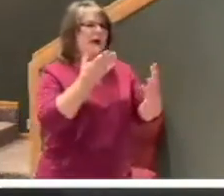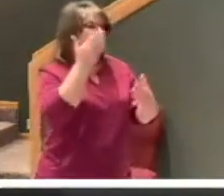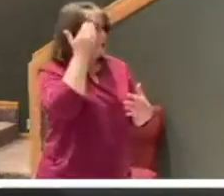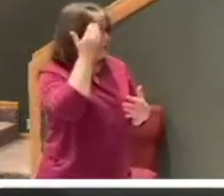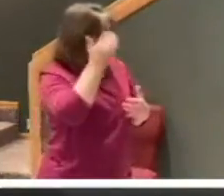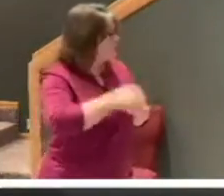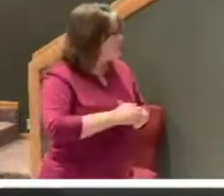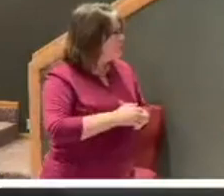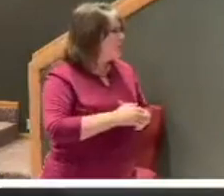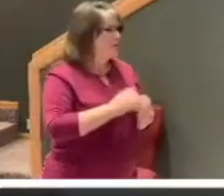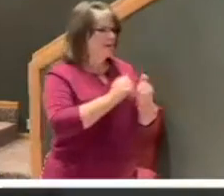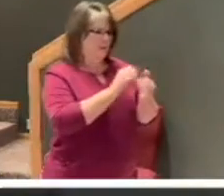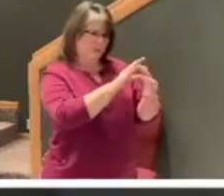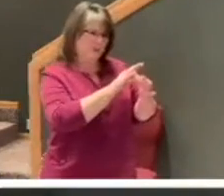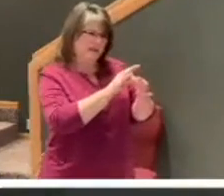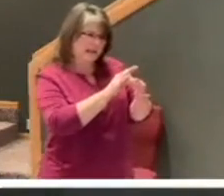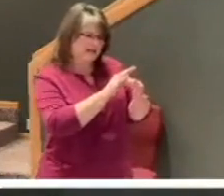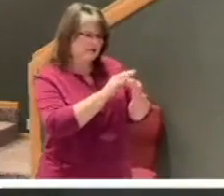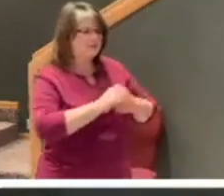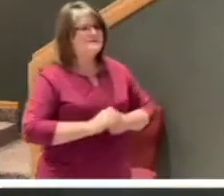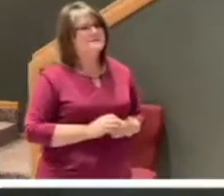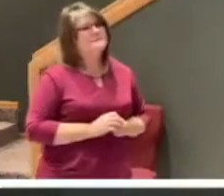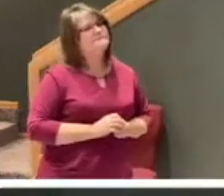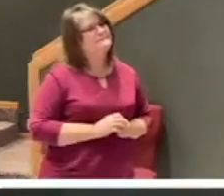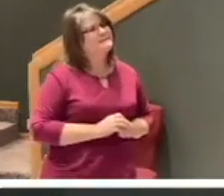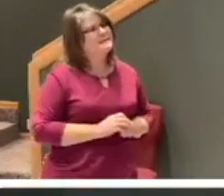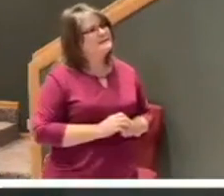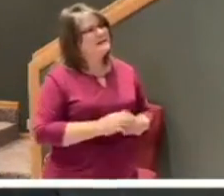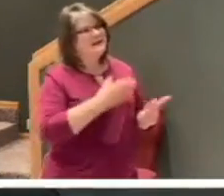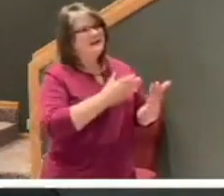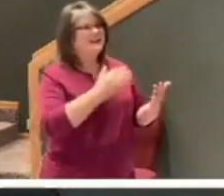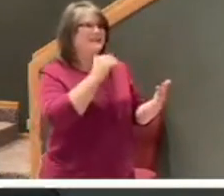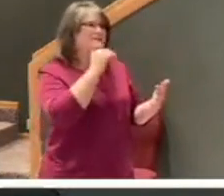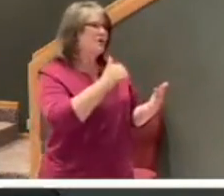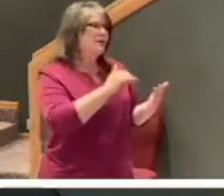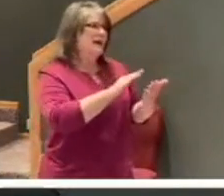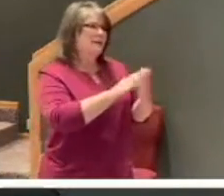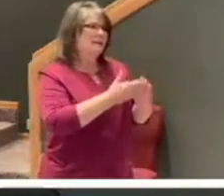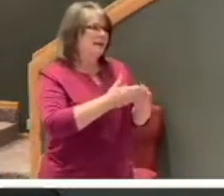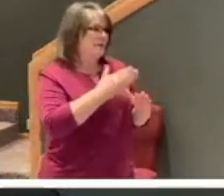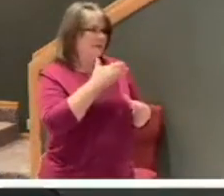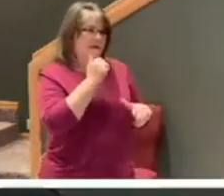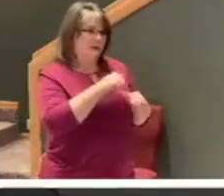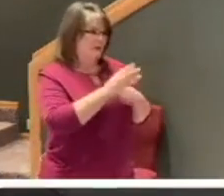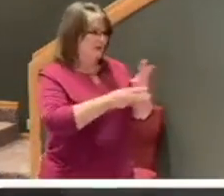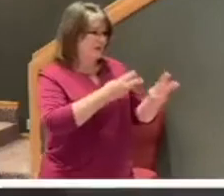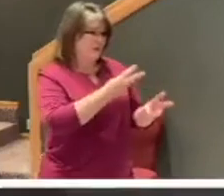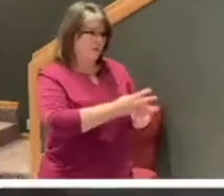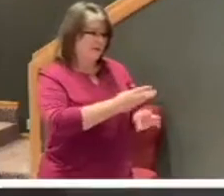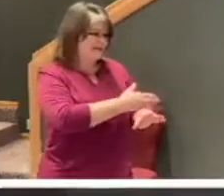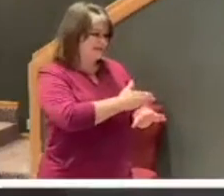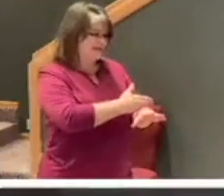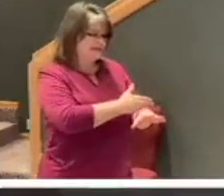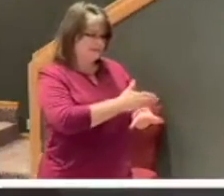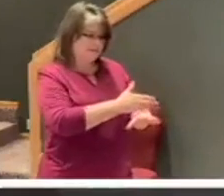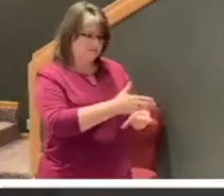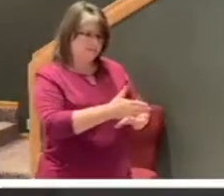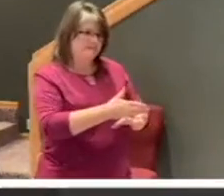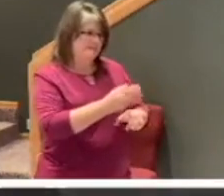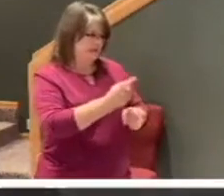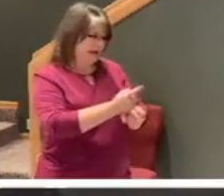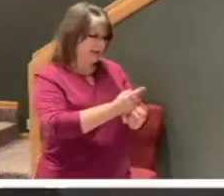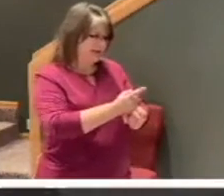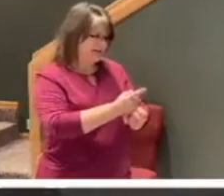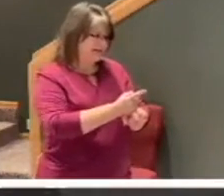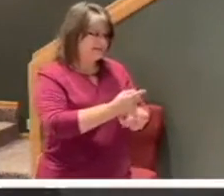that as far as relationships go, things are not getting better in the world, right? And so